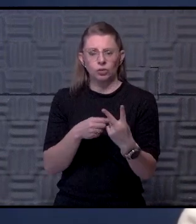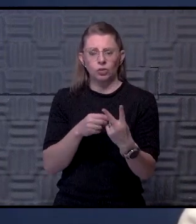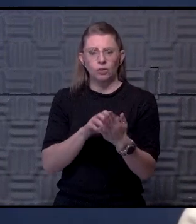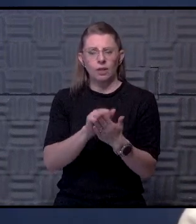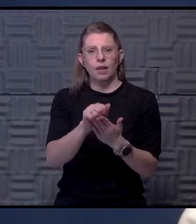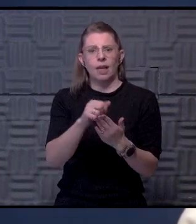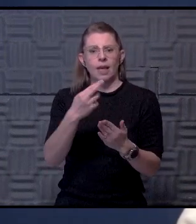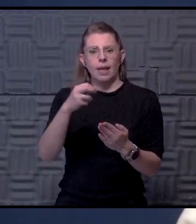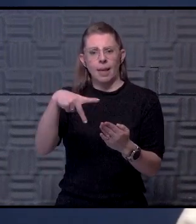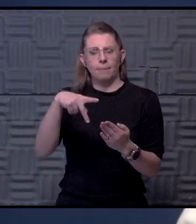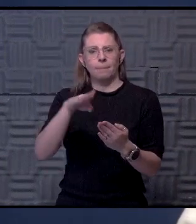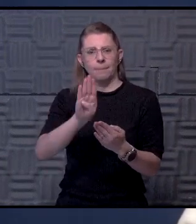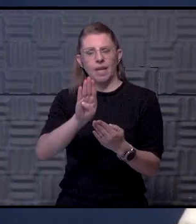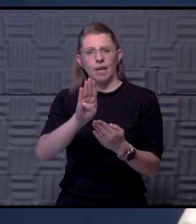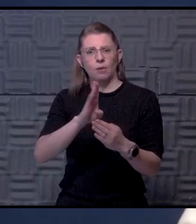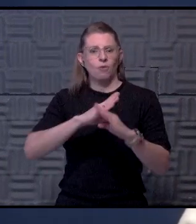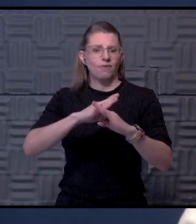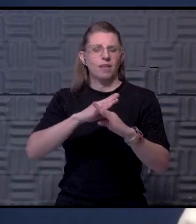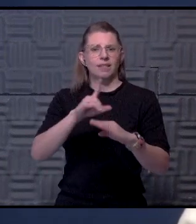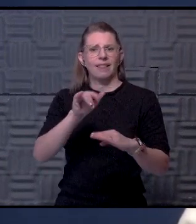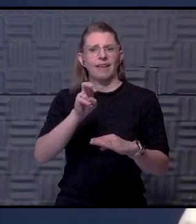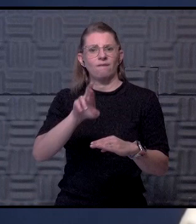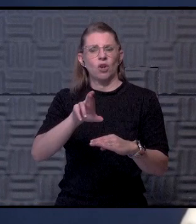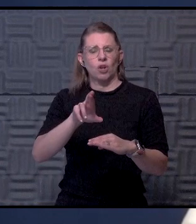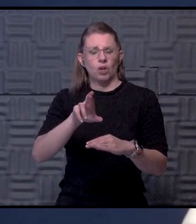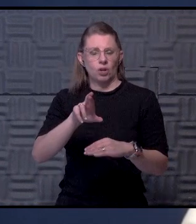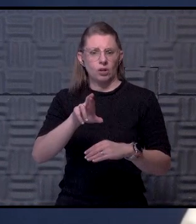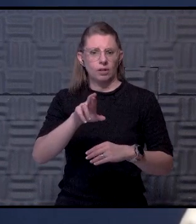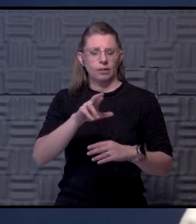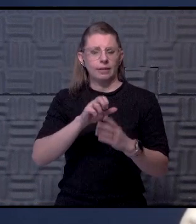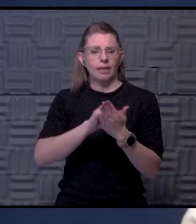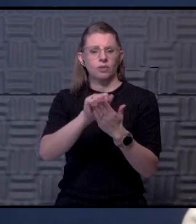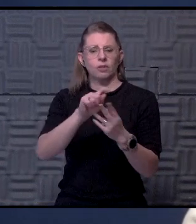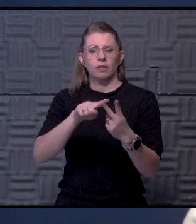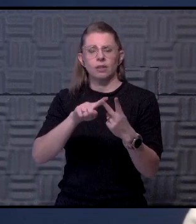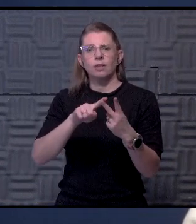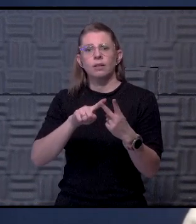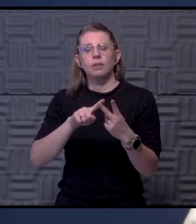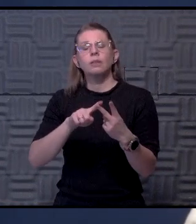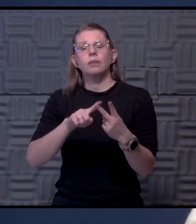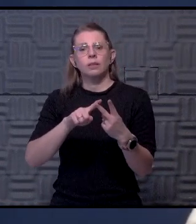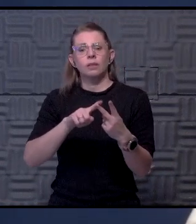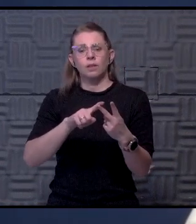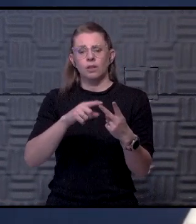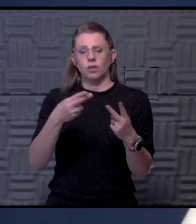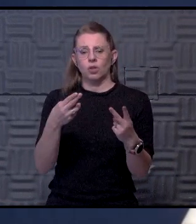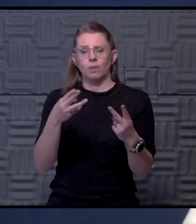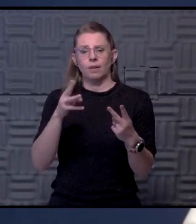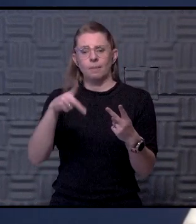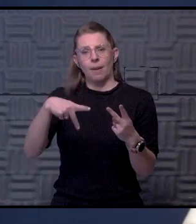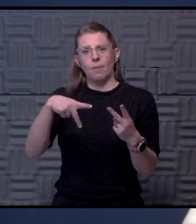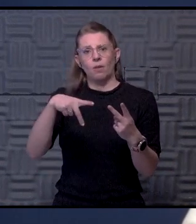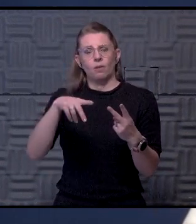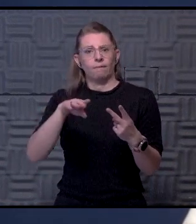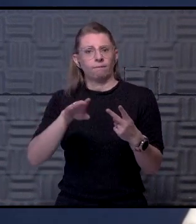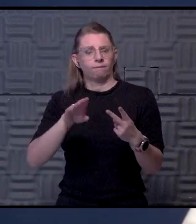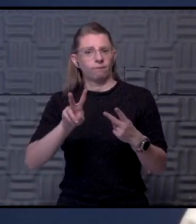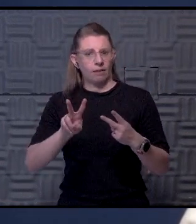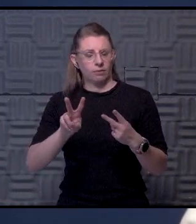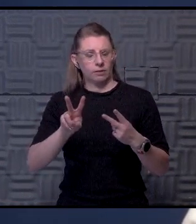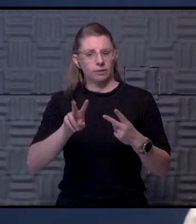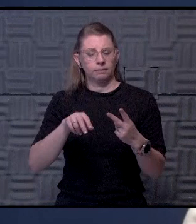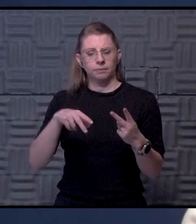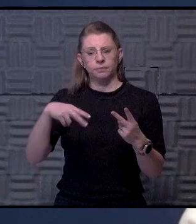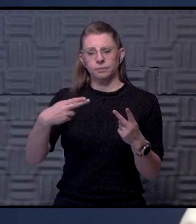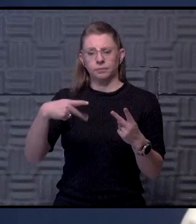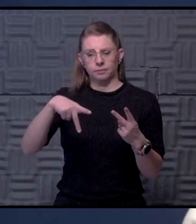B vaccine prevents liver cancer, and the human papillomavirus vaccine is very, very effective against certain female cancers